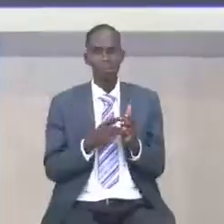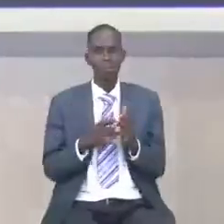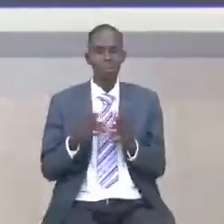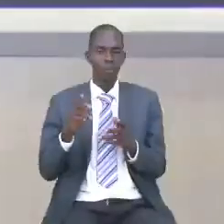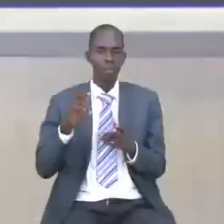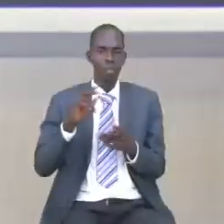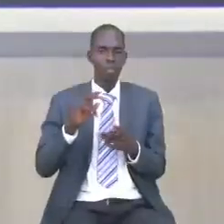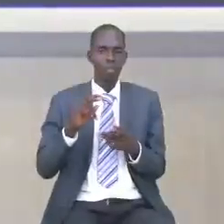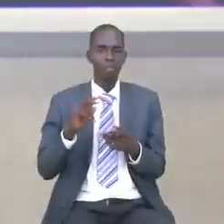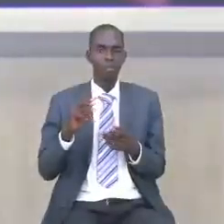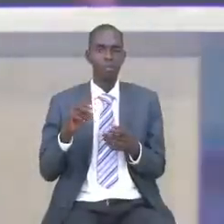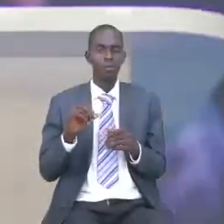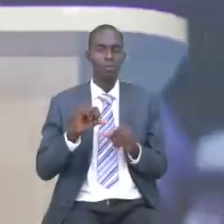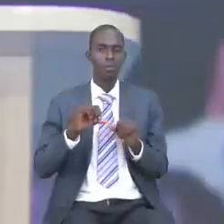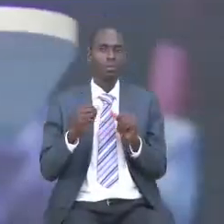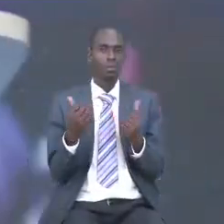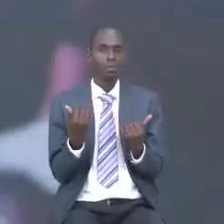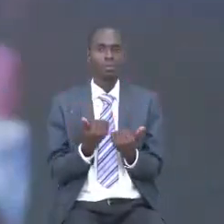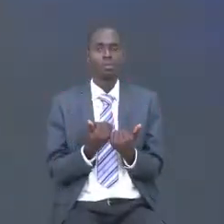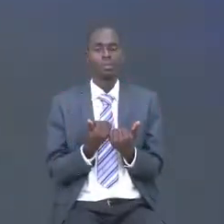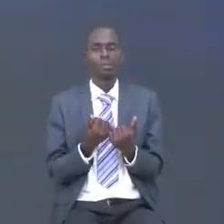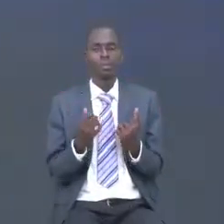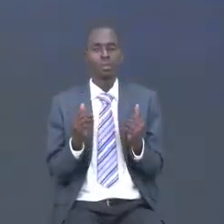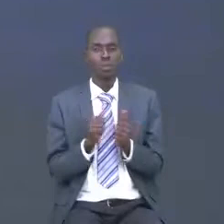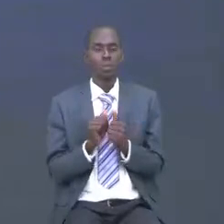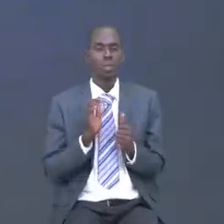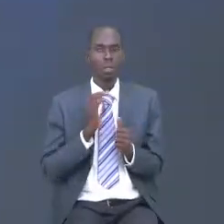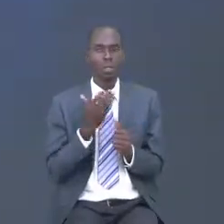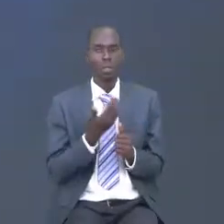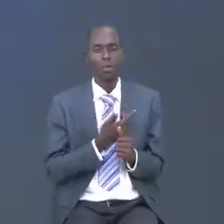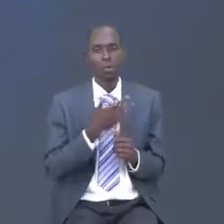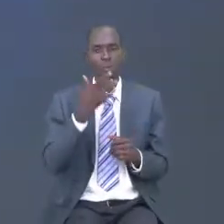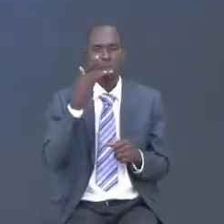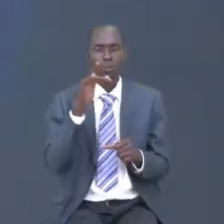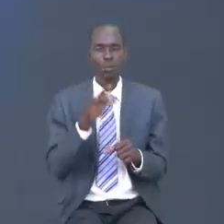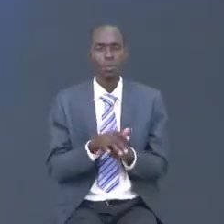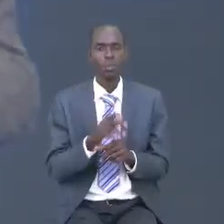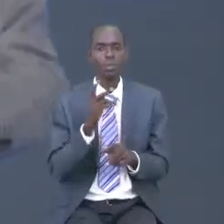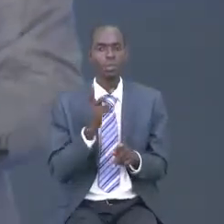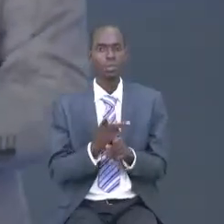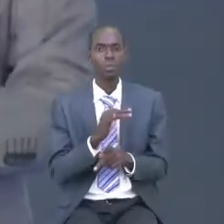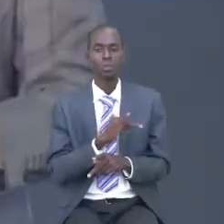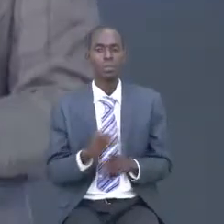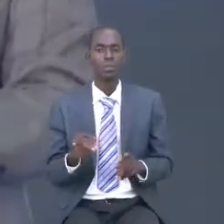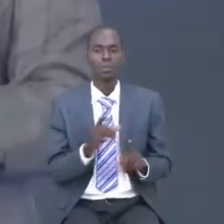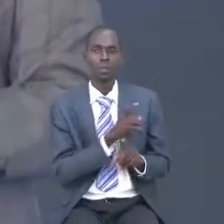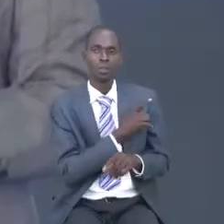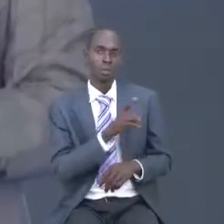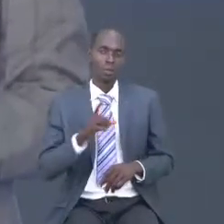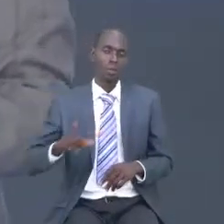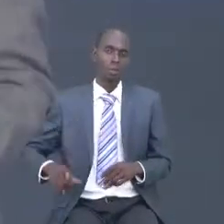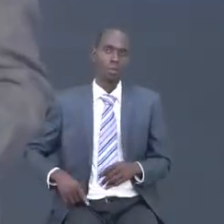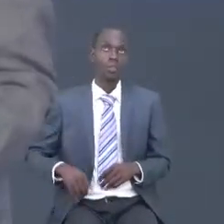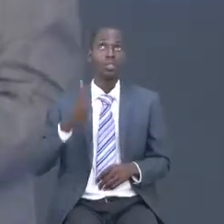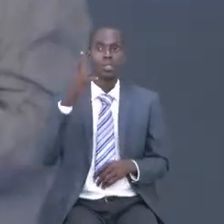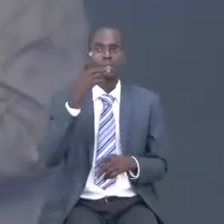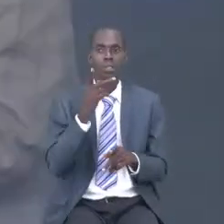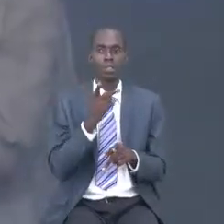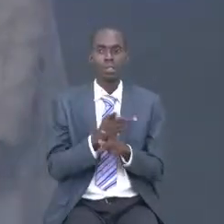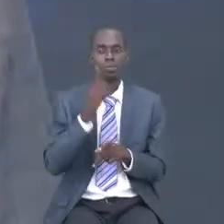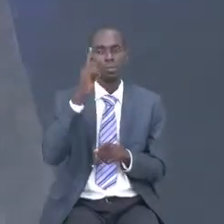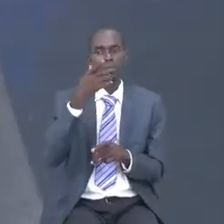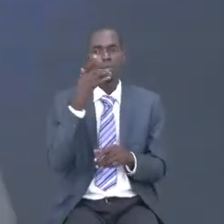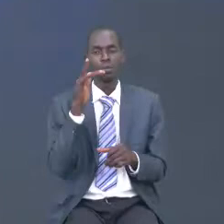our promise-keeping Lord. Promise. He keeps his promise. When he